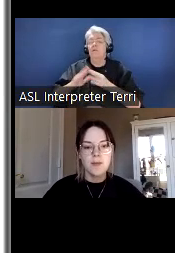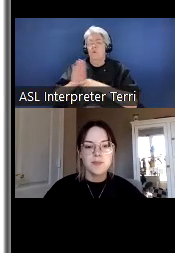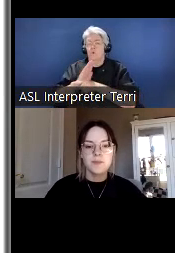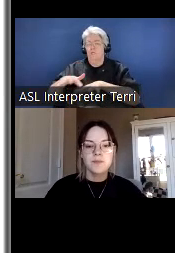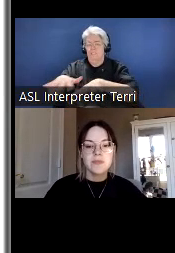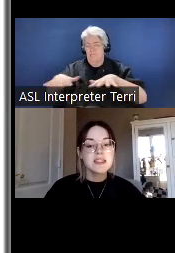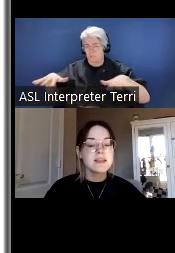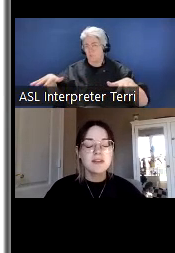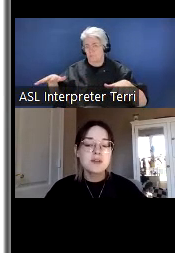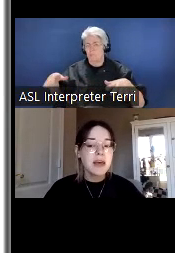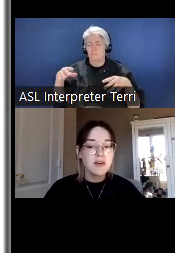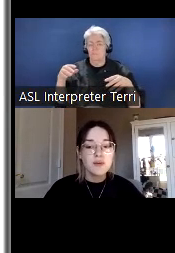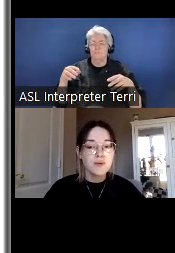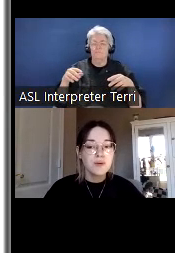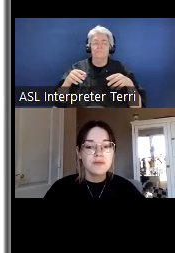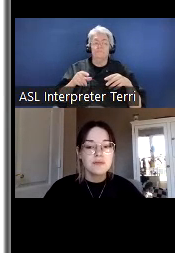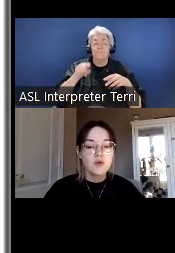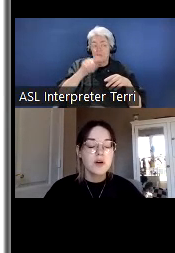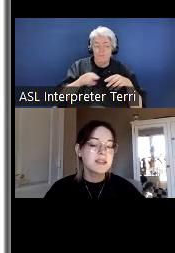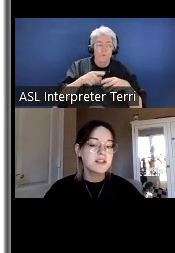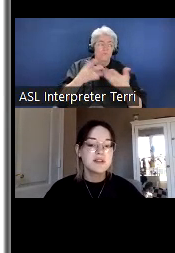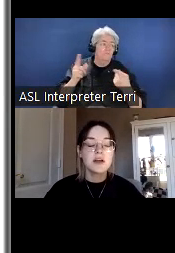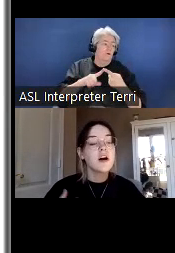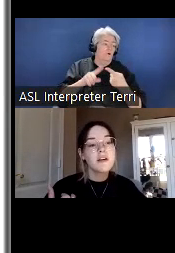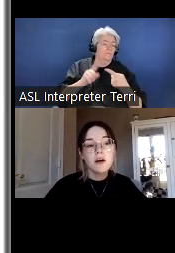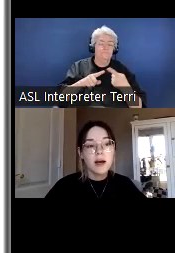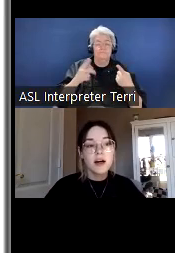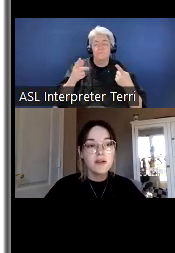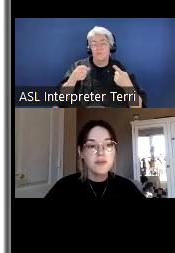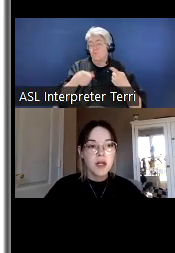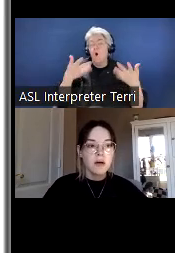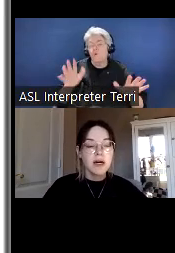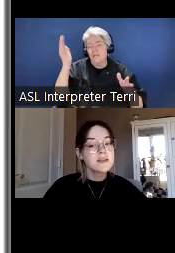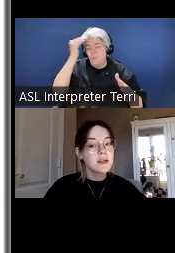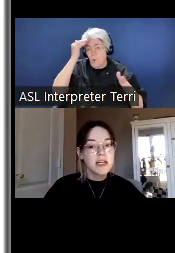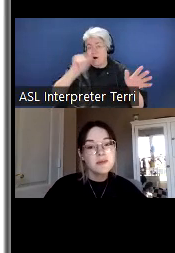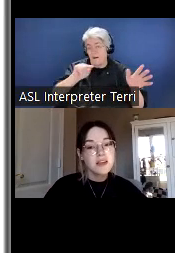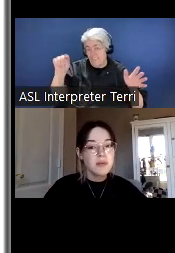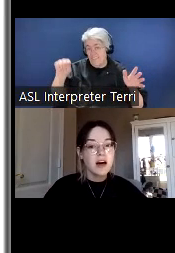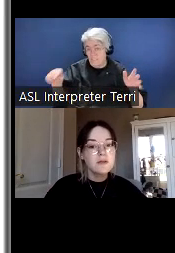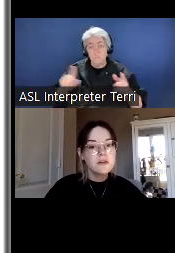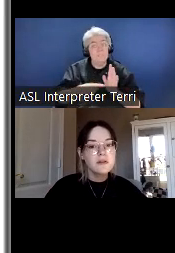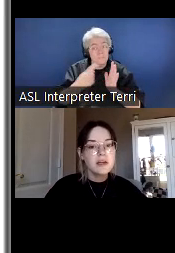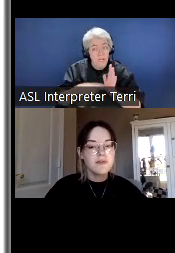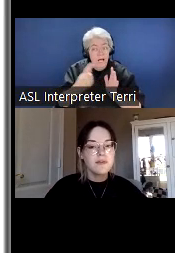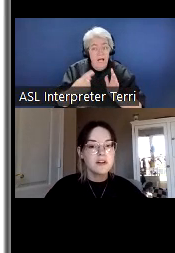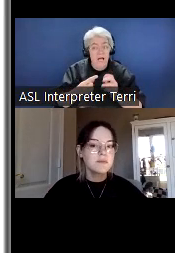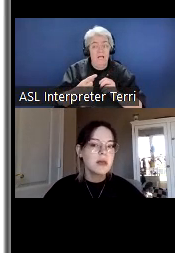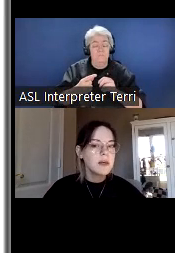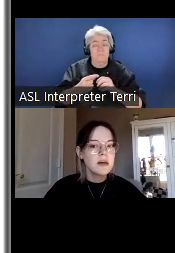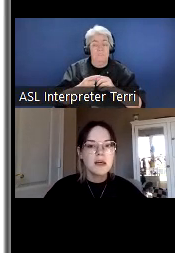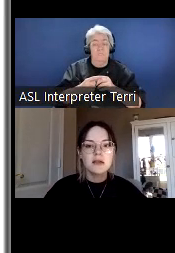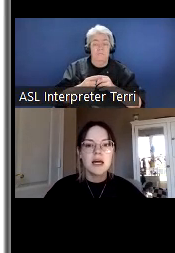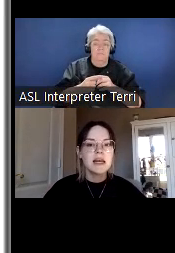organizations. Those may include organizations that you're already aware of, but sometimes it can be helpful if